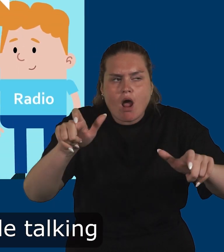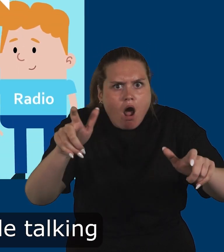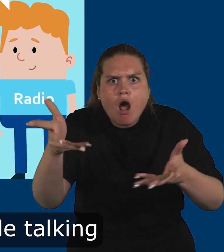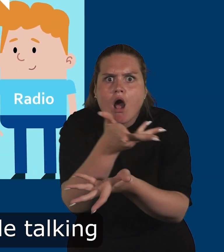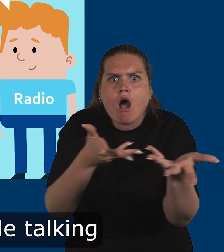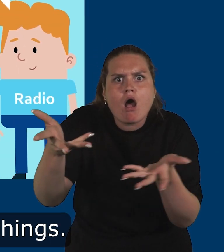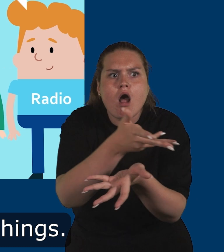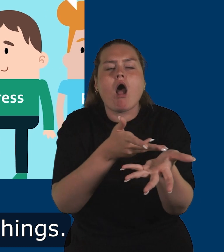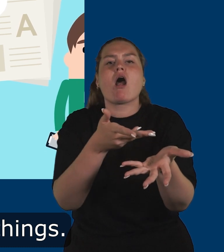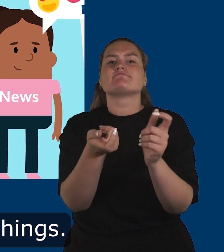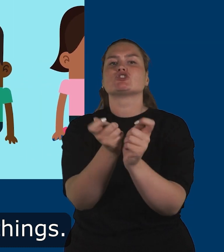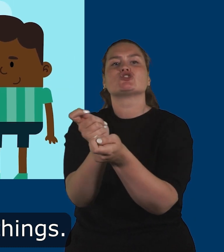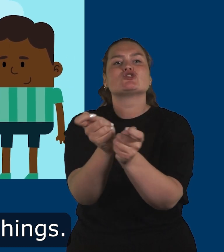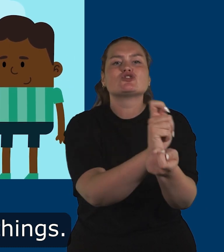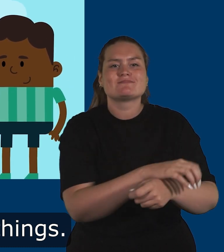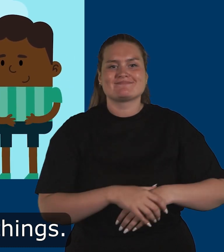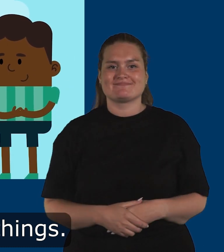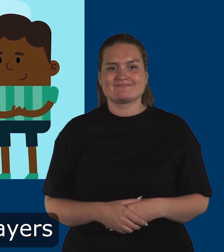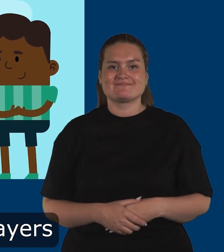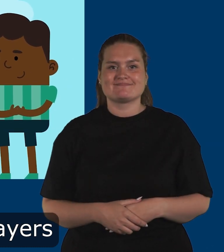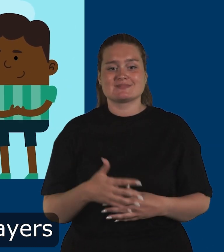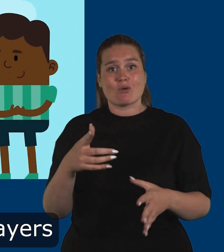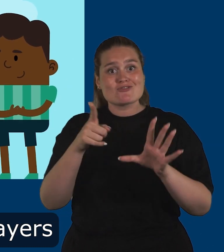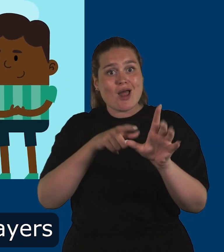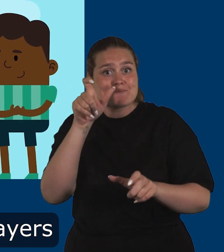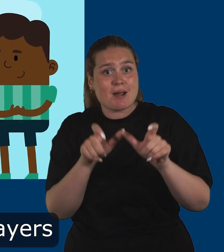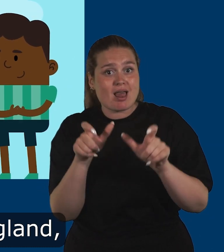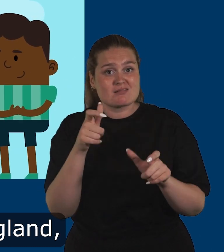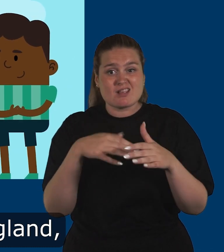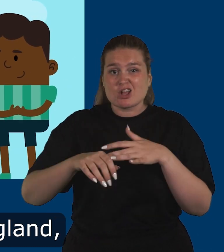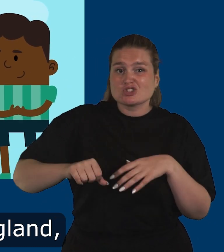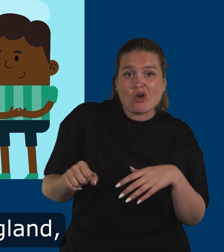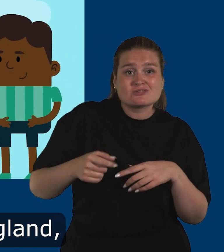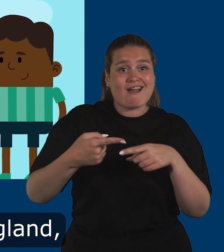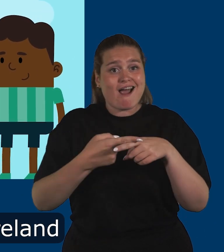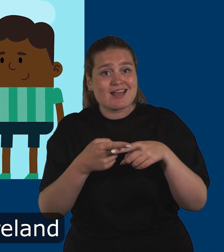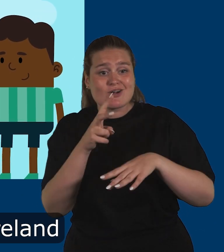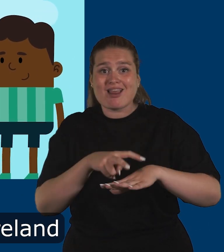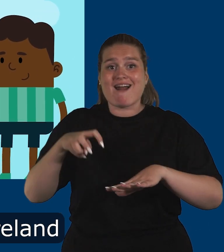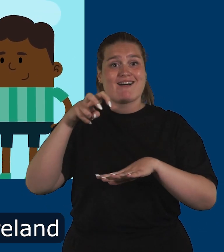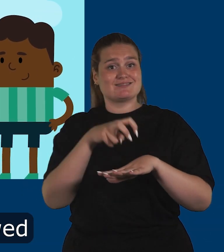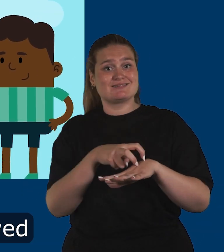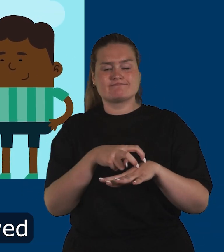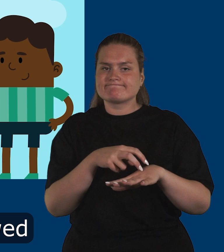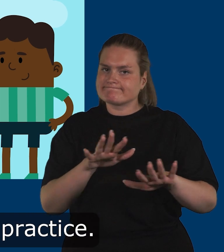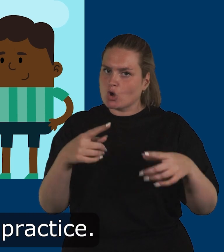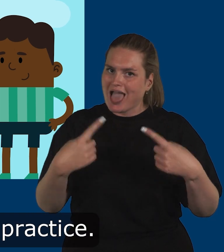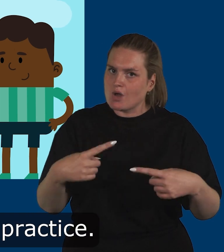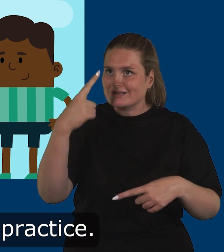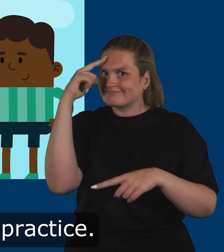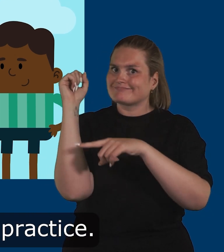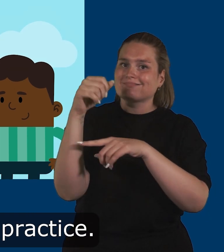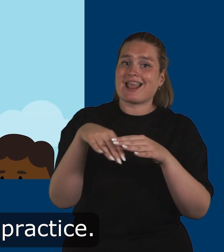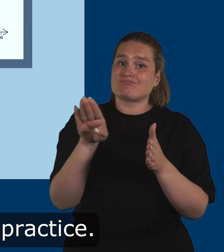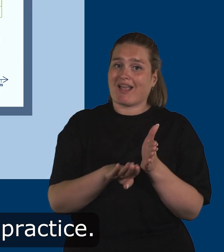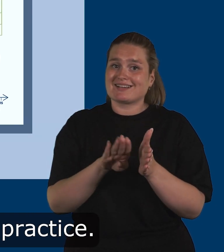people talking and it changed things now young players in scotland england and northern ireland are not allowed to head